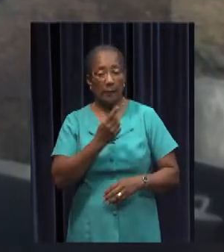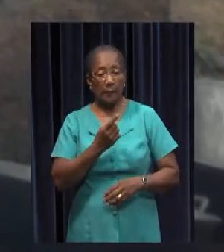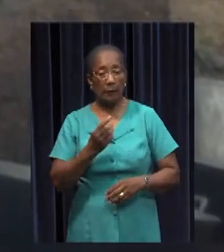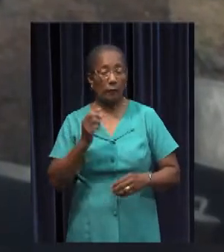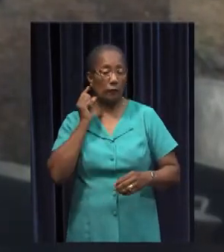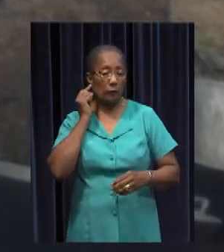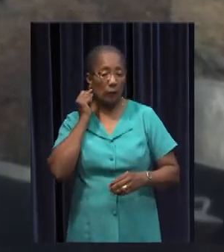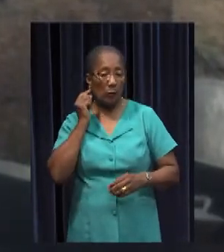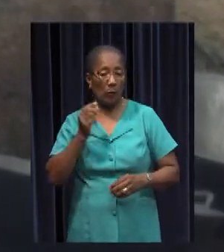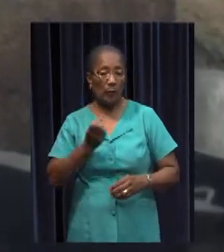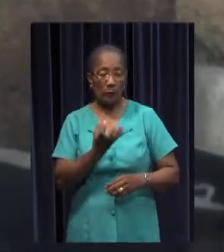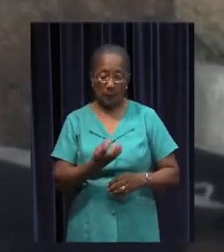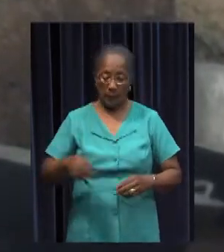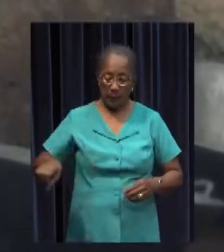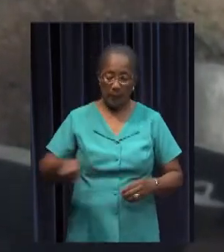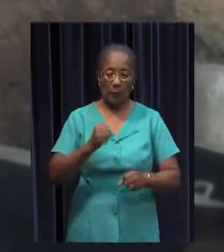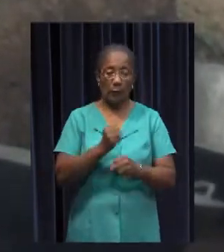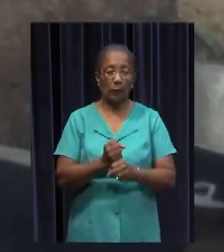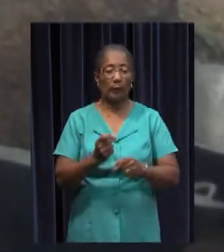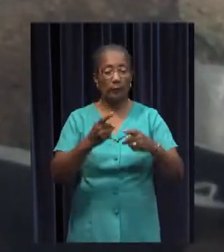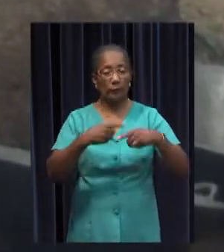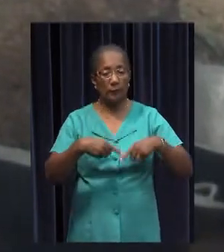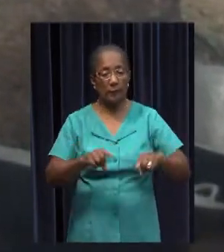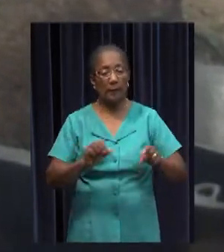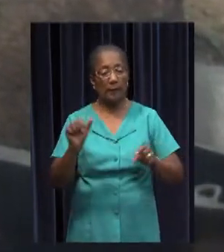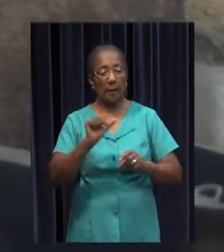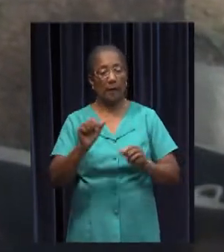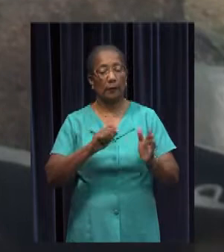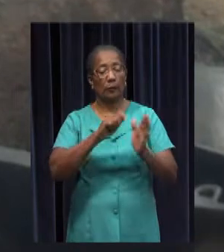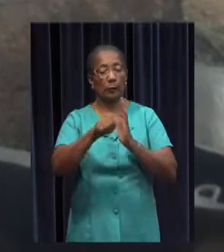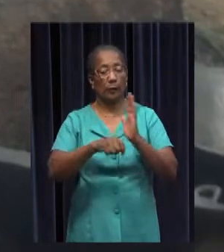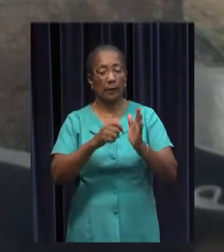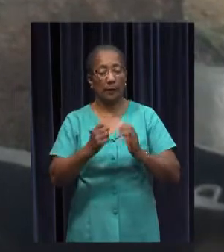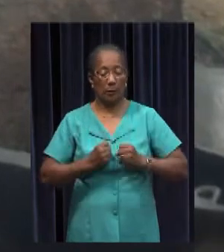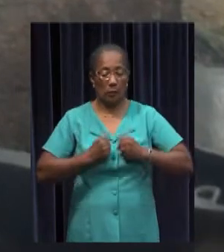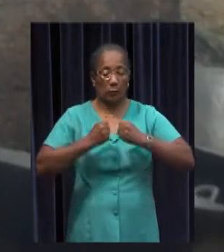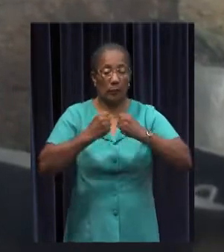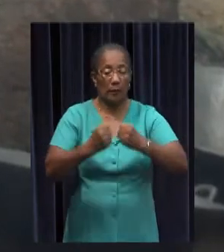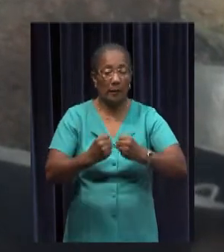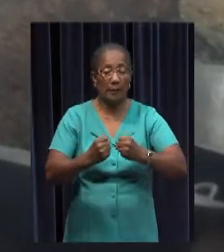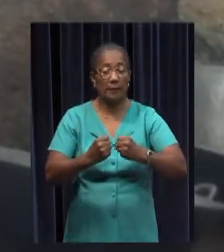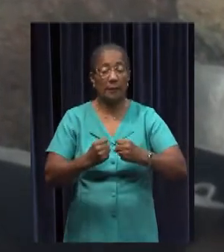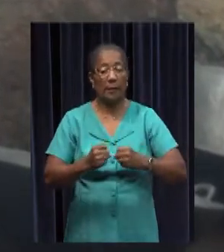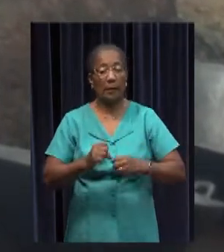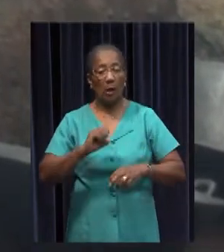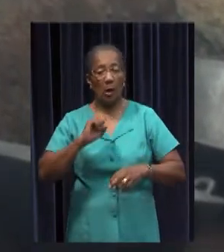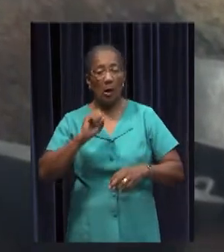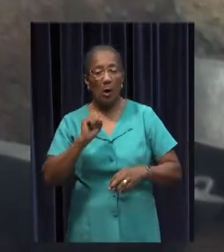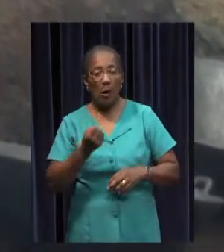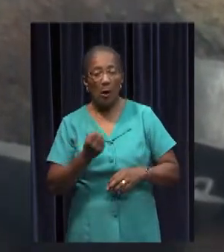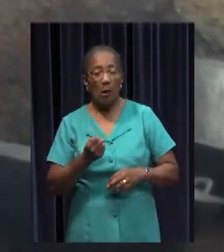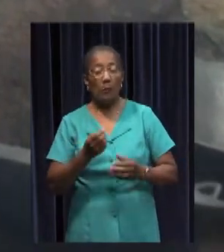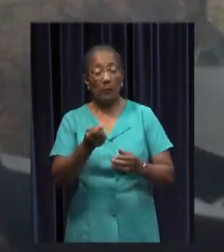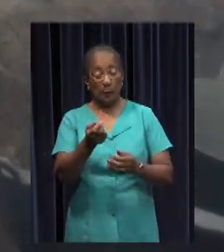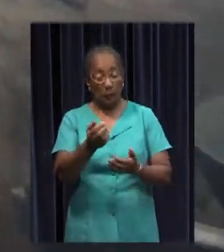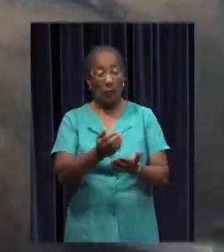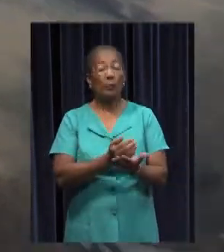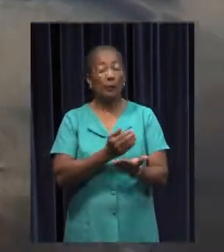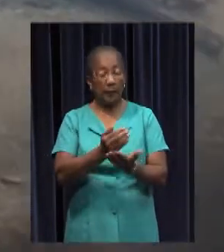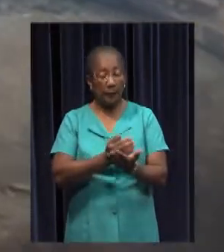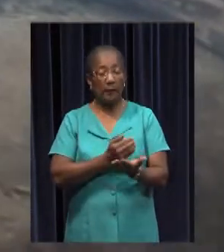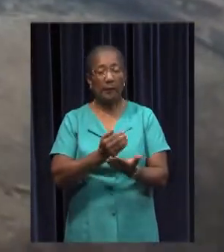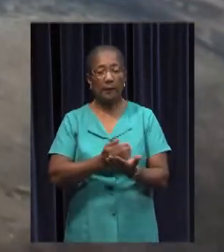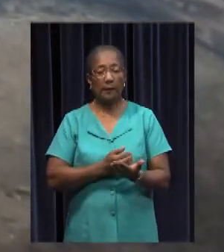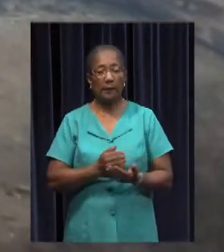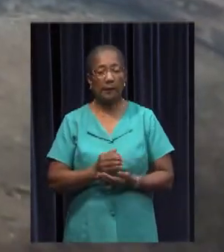are prepared to be involved in various other projects, which are an incentive to